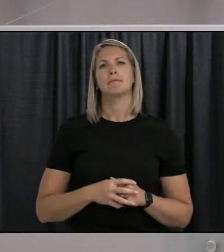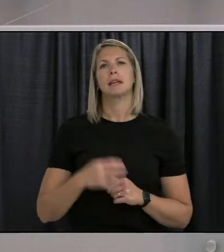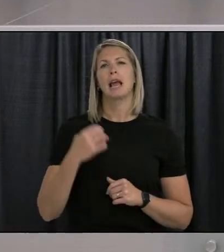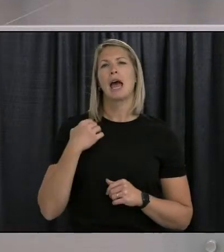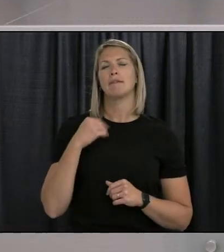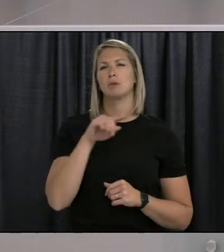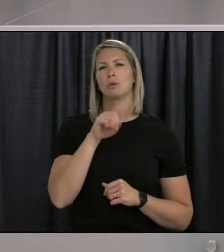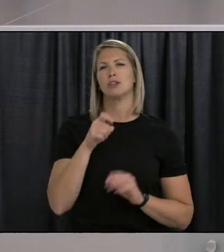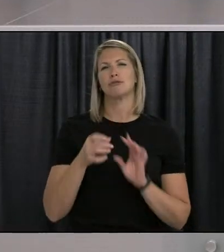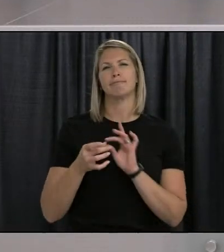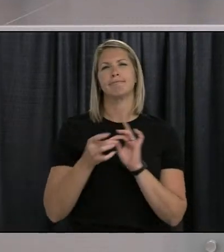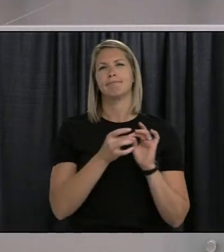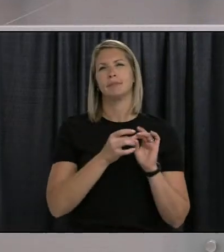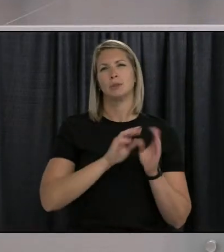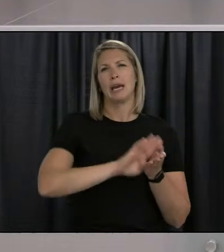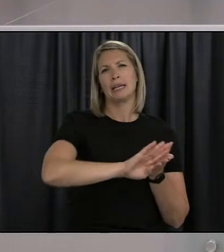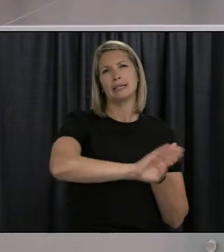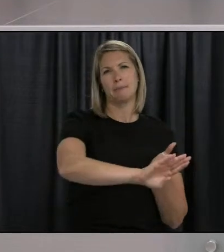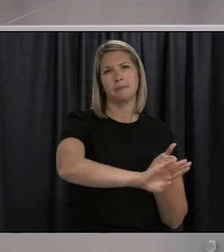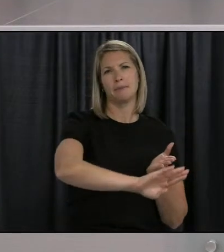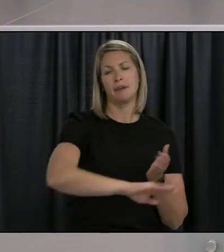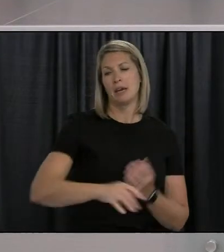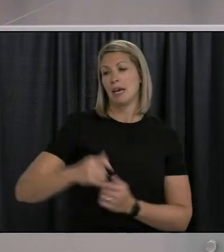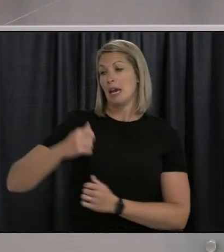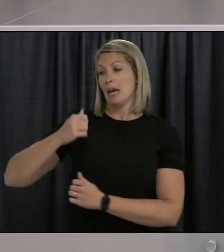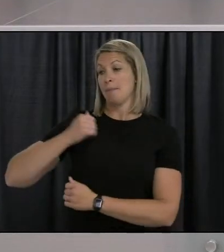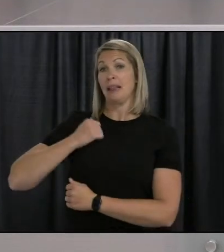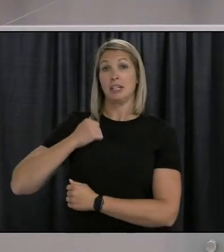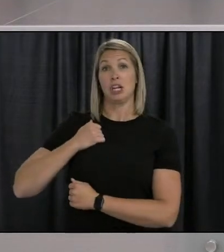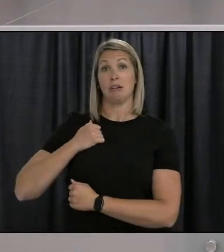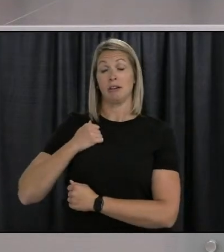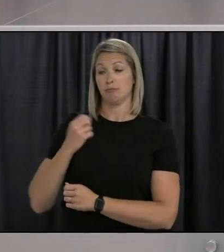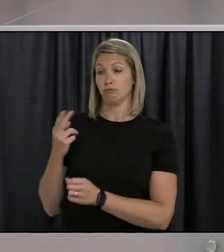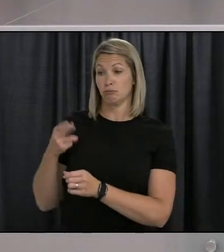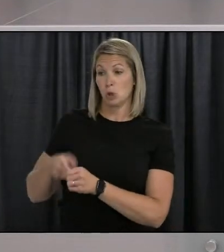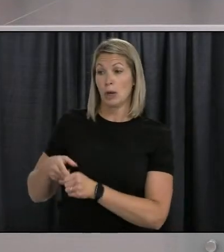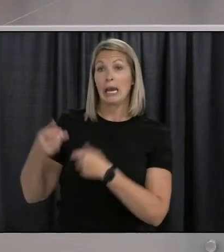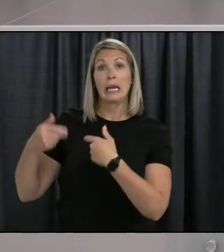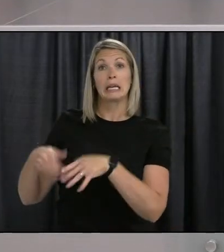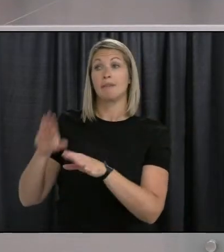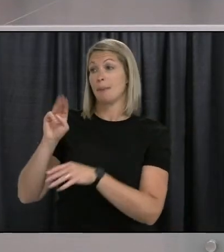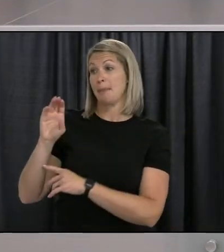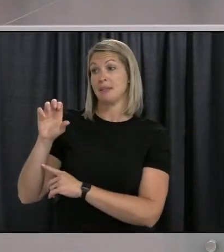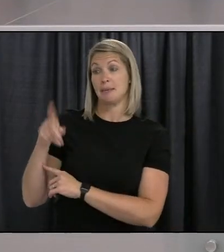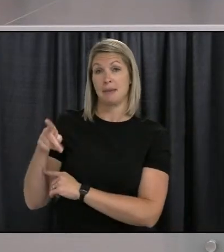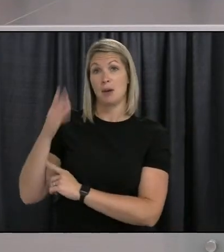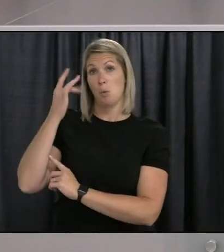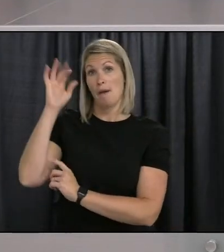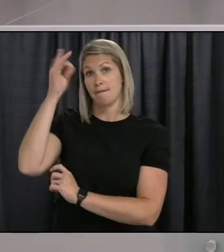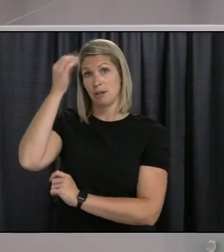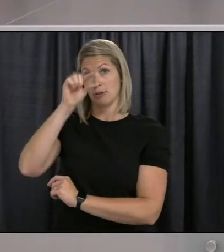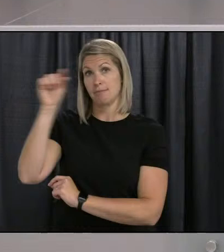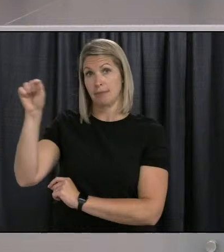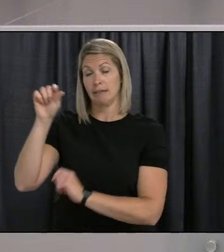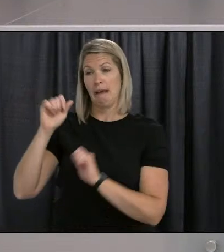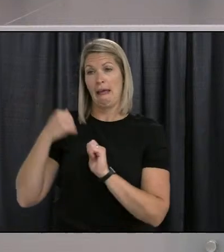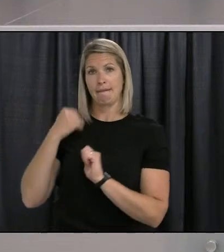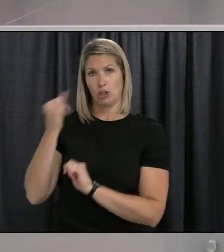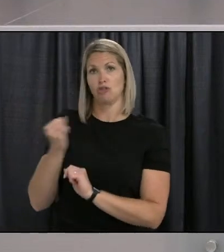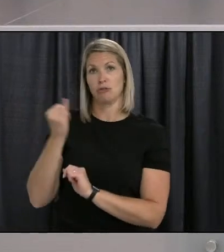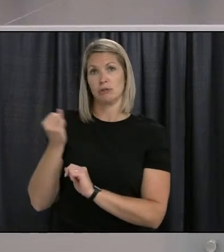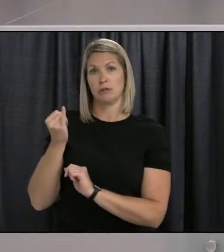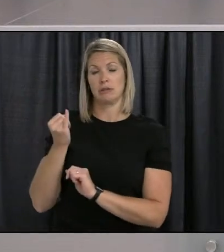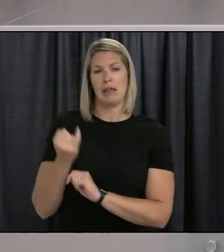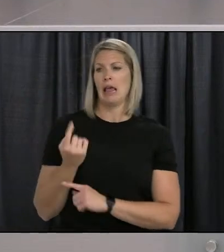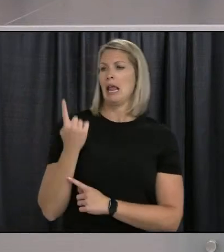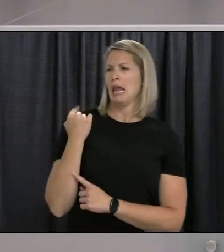exemptions. When someone joins the military, they give up their MCP card because they have federal coverage. I talked with one person whose son joined the